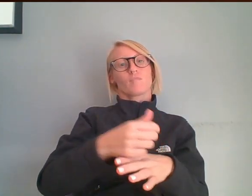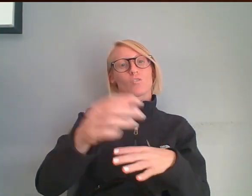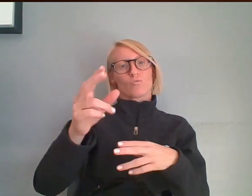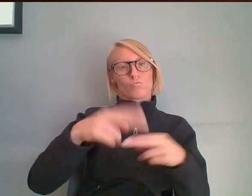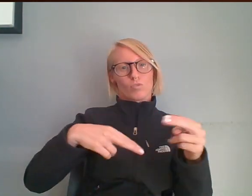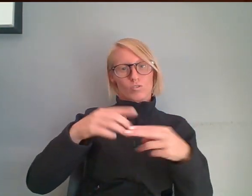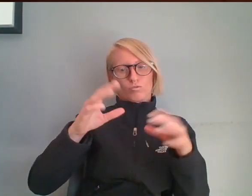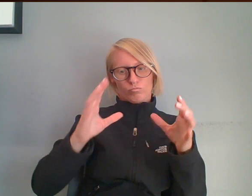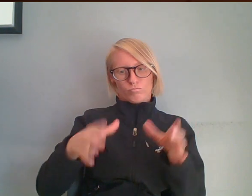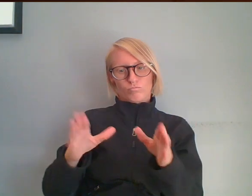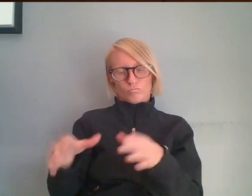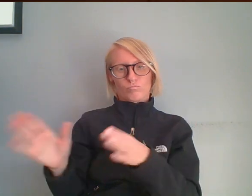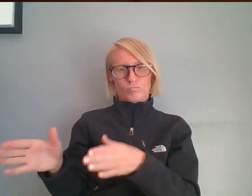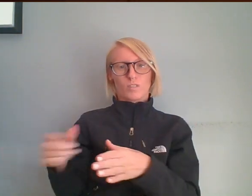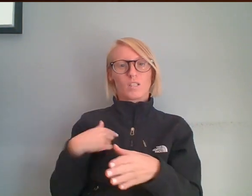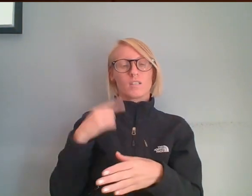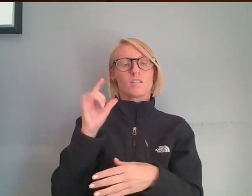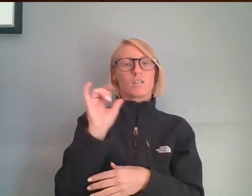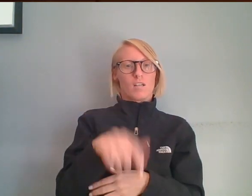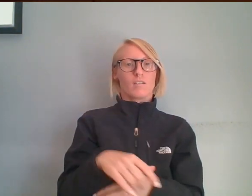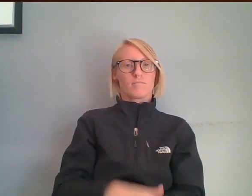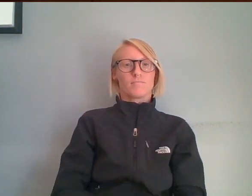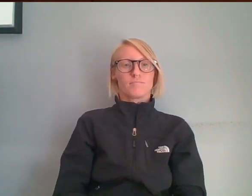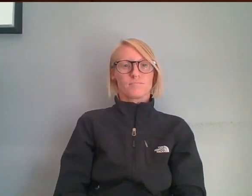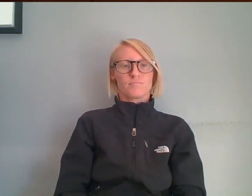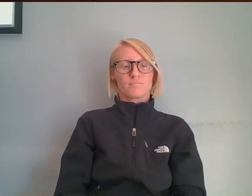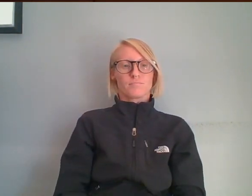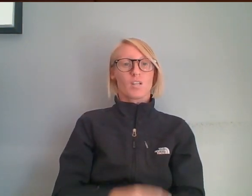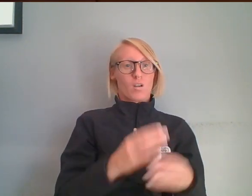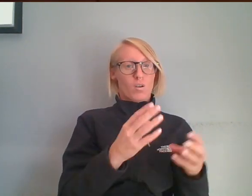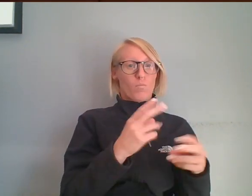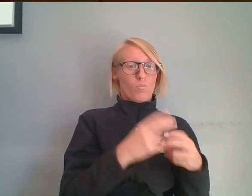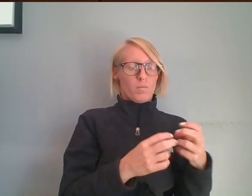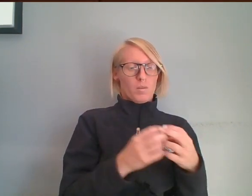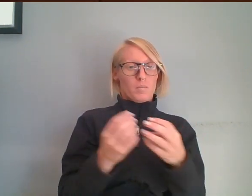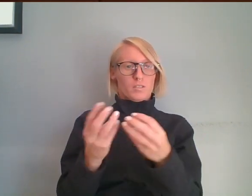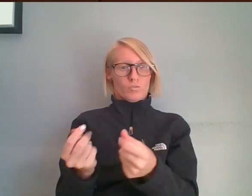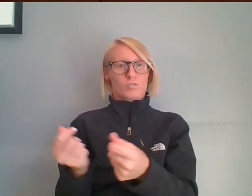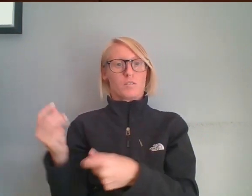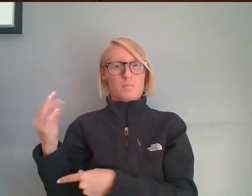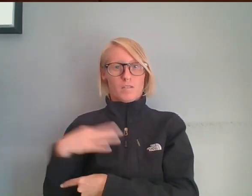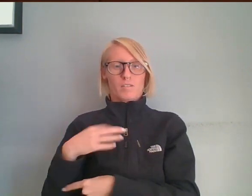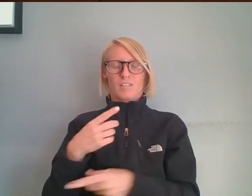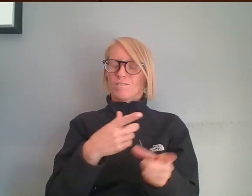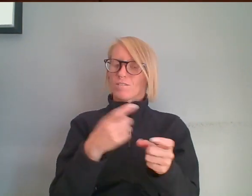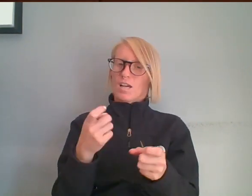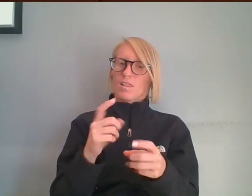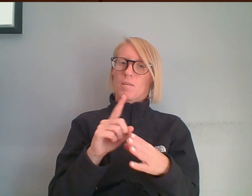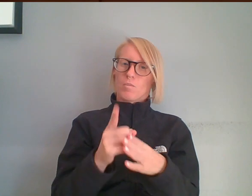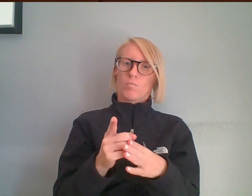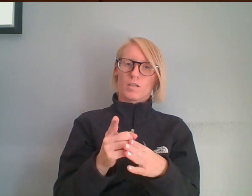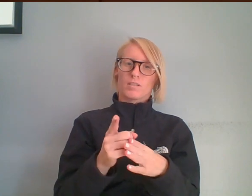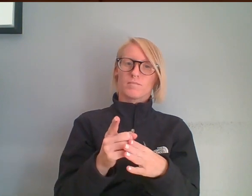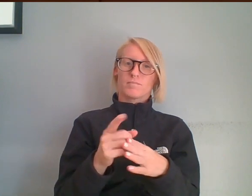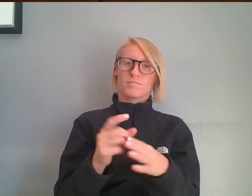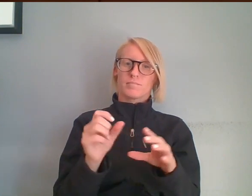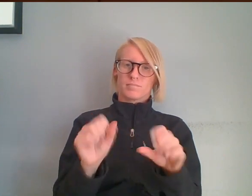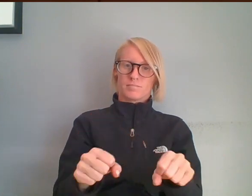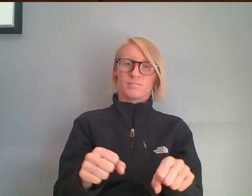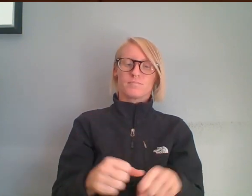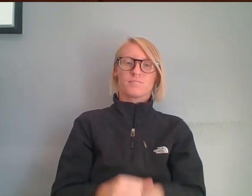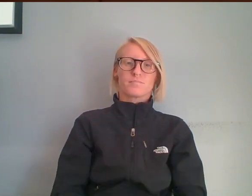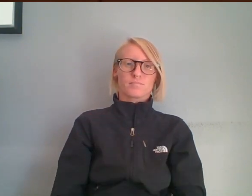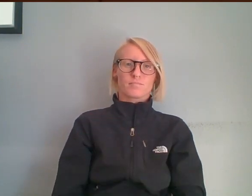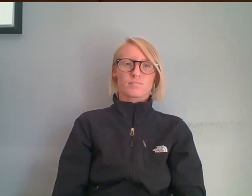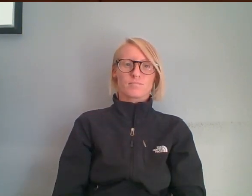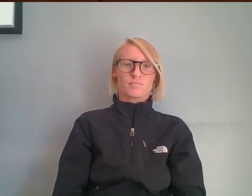wonderful structure to have in your back pocket. It's something that you can use quickly when you're in the moment. It